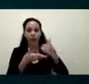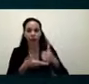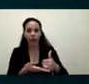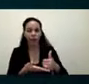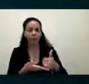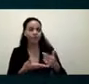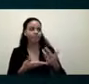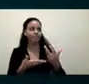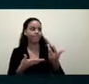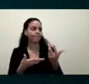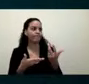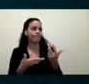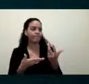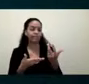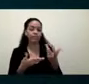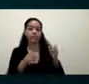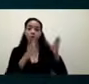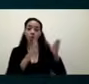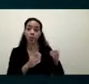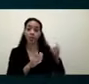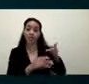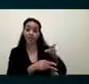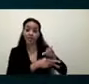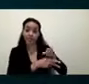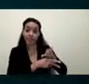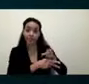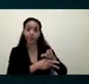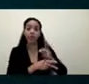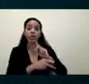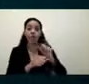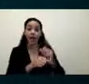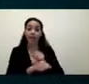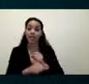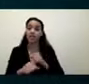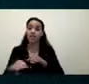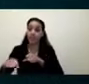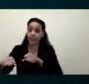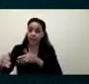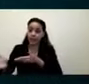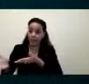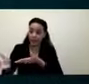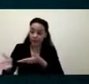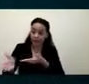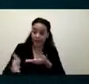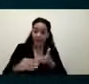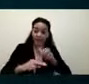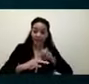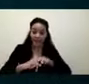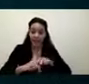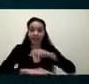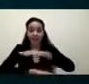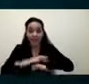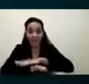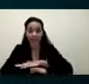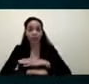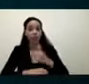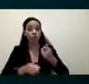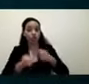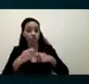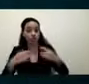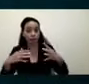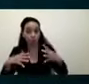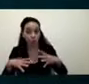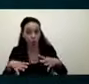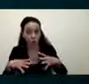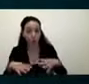the person she was caring for to actually get to the table where she would need to eat, changing her clothes, cleaning